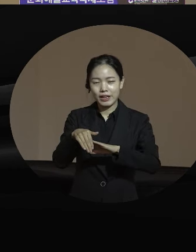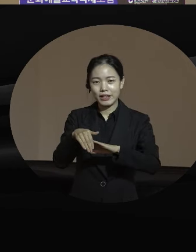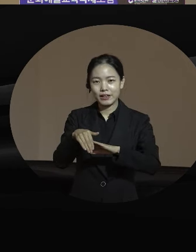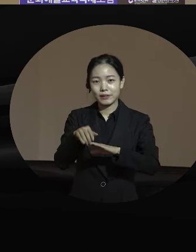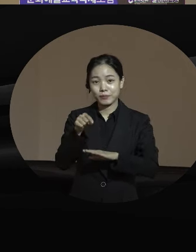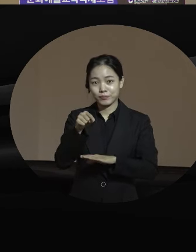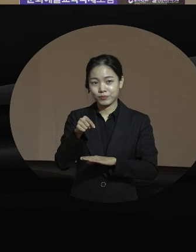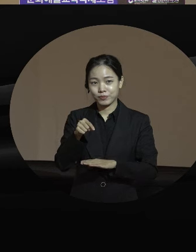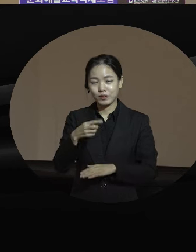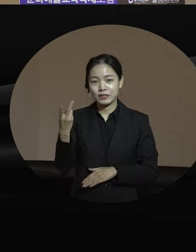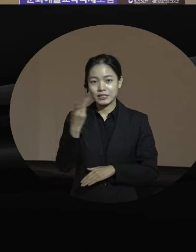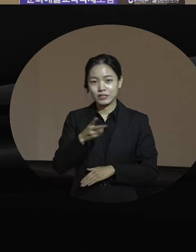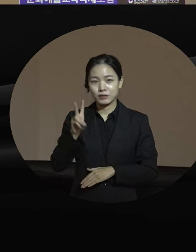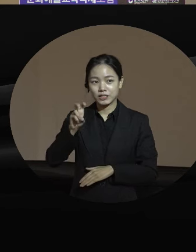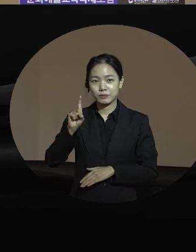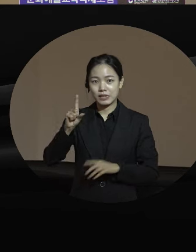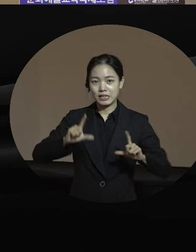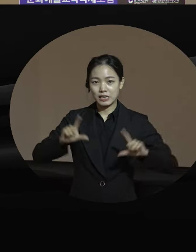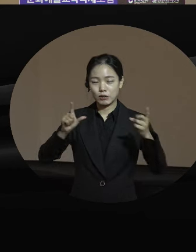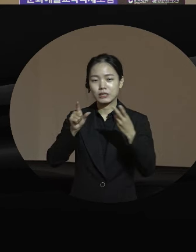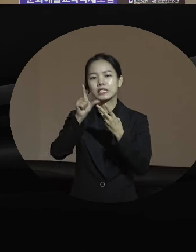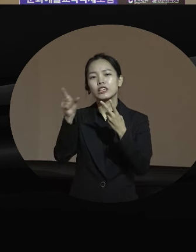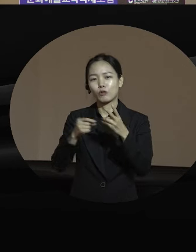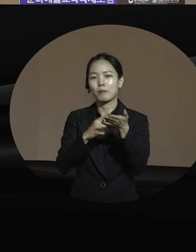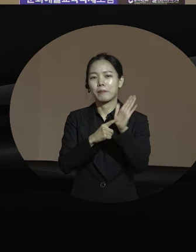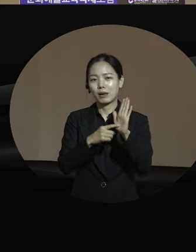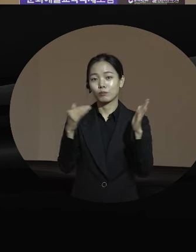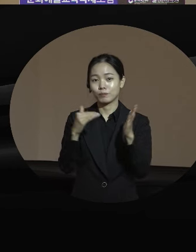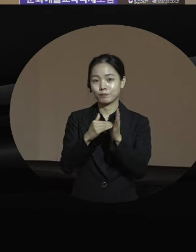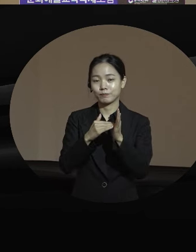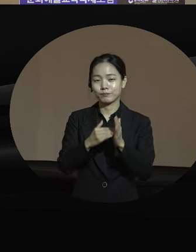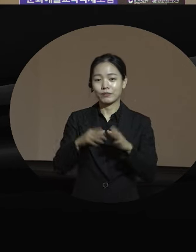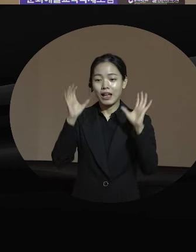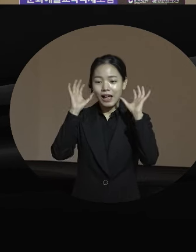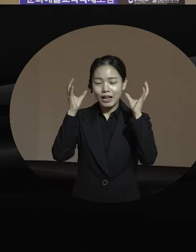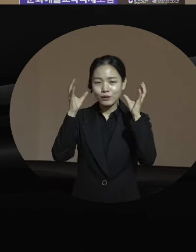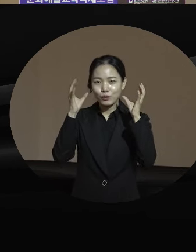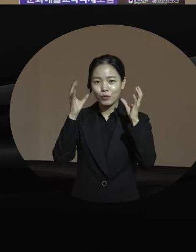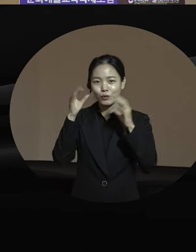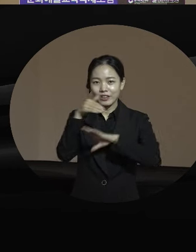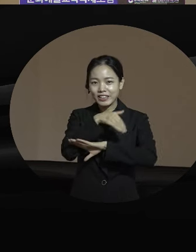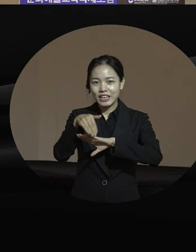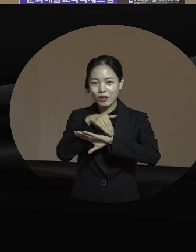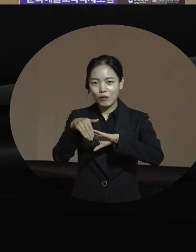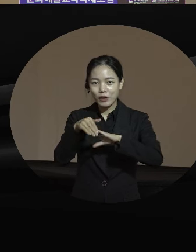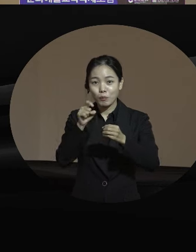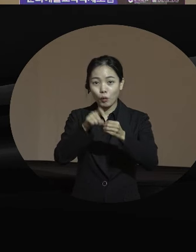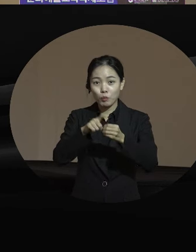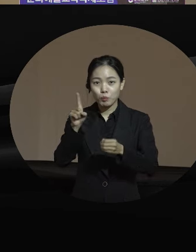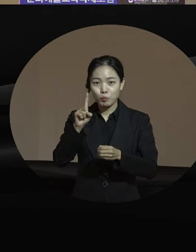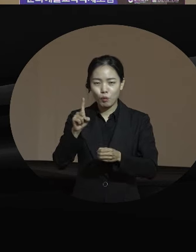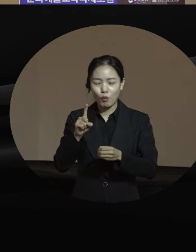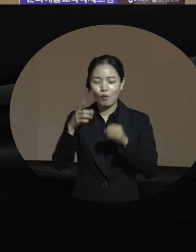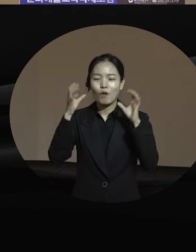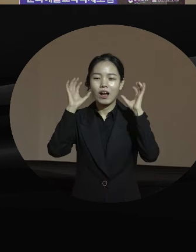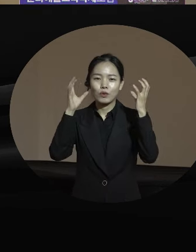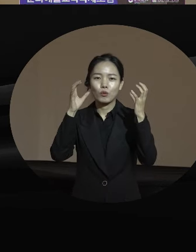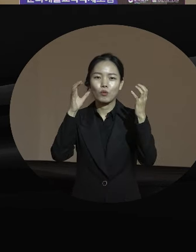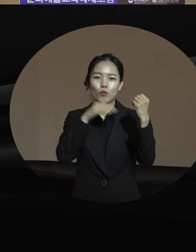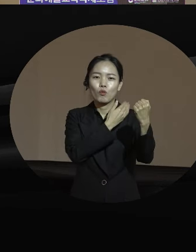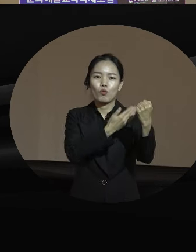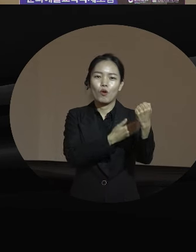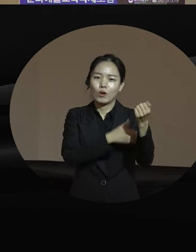2021. The vision of the child strategy is a genuinely child and family-friendly Finland that respects the